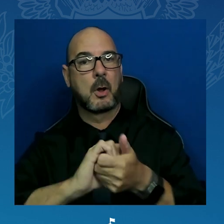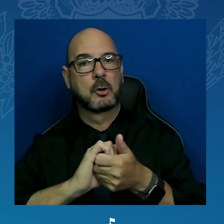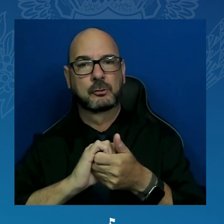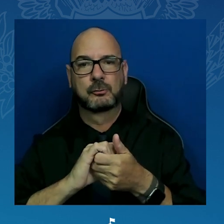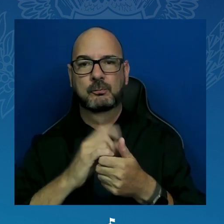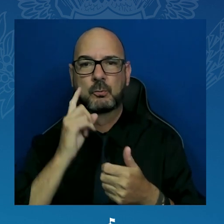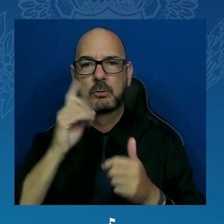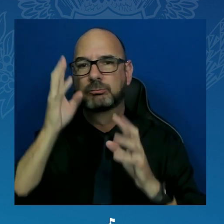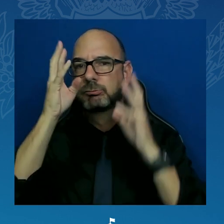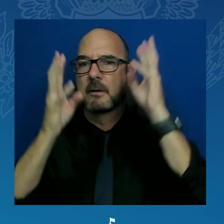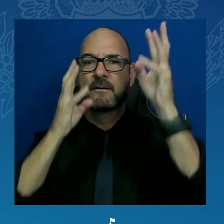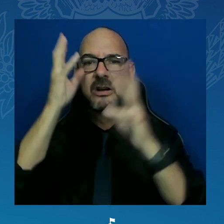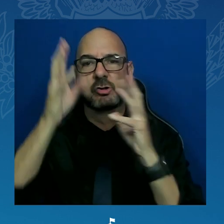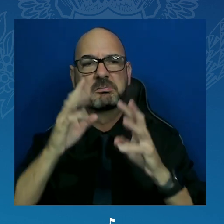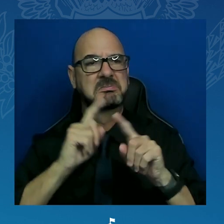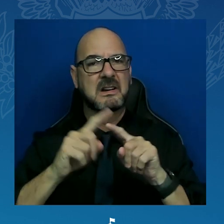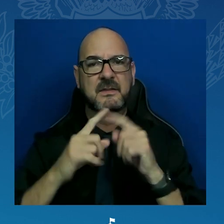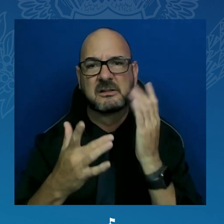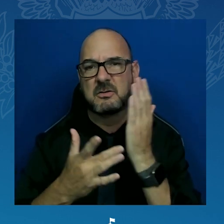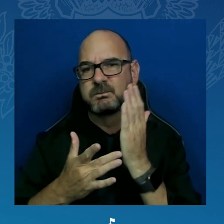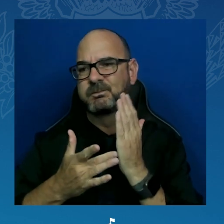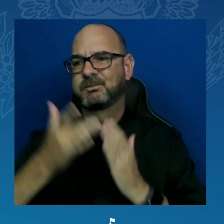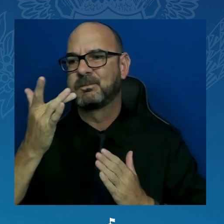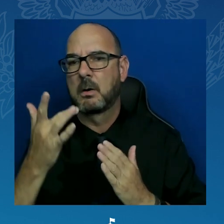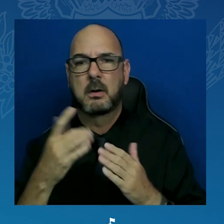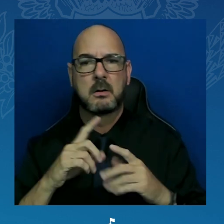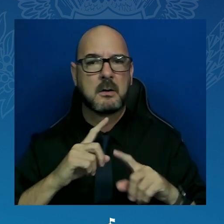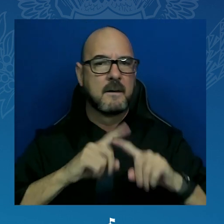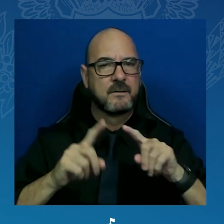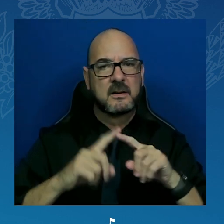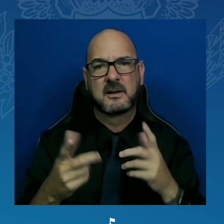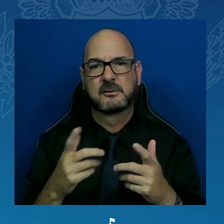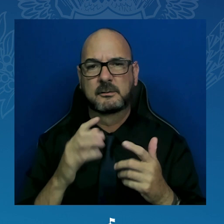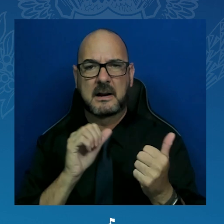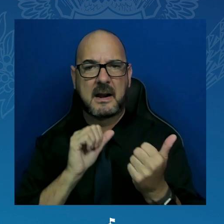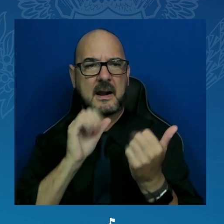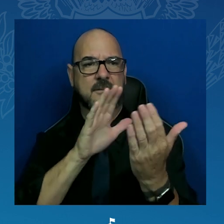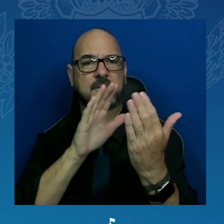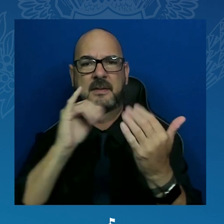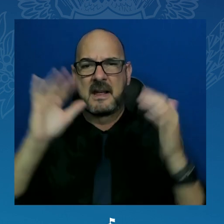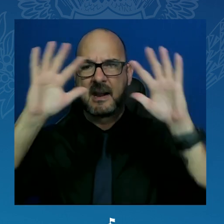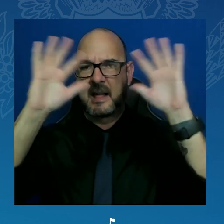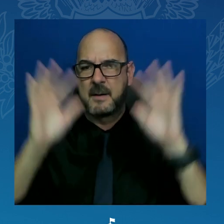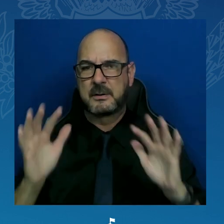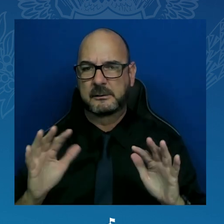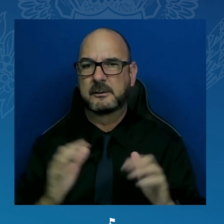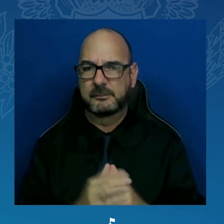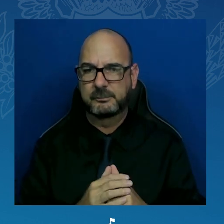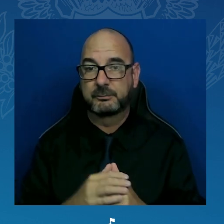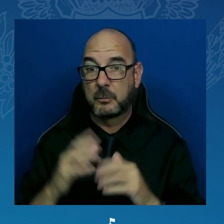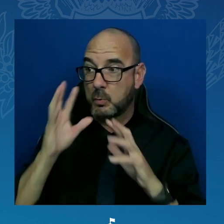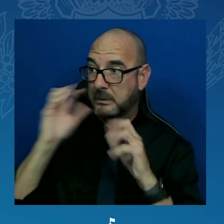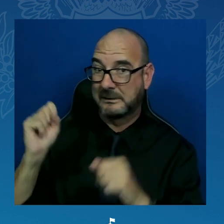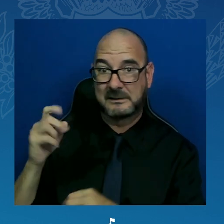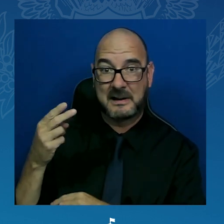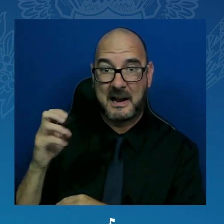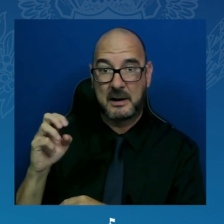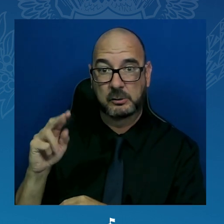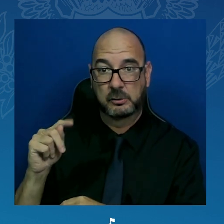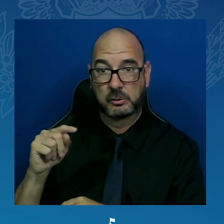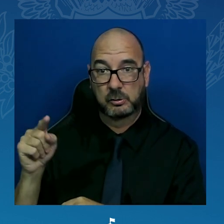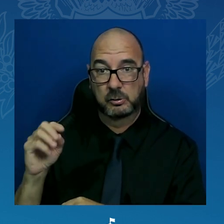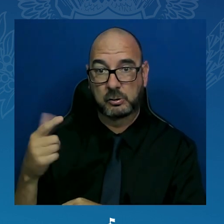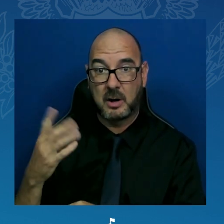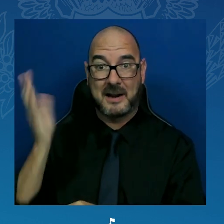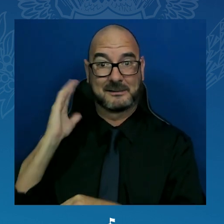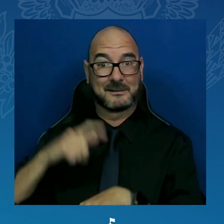innovation, in technology, and our work to address the climate crisis. President Herzog, as you know, the last time I was in Israel, I spent